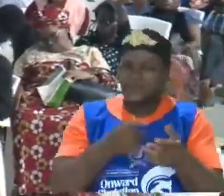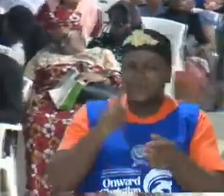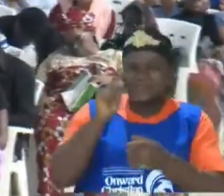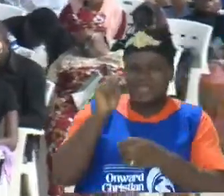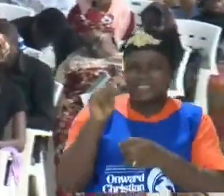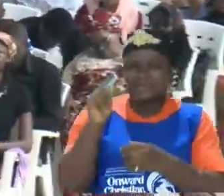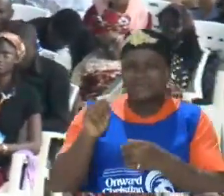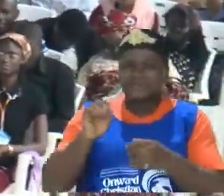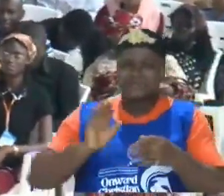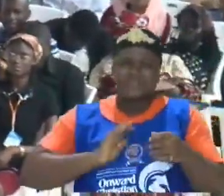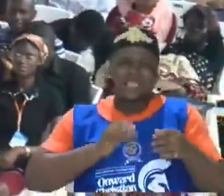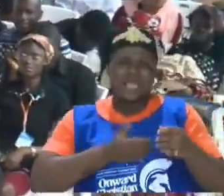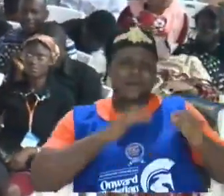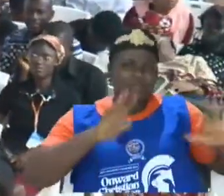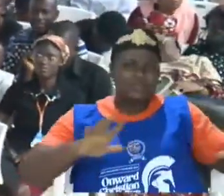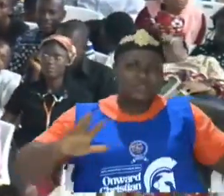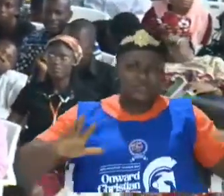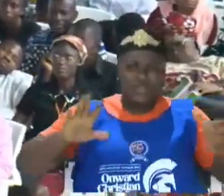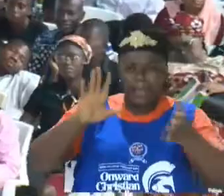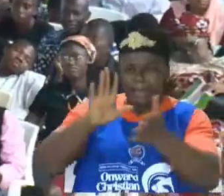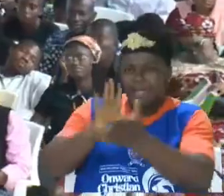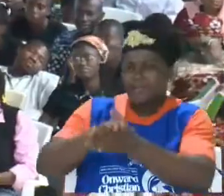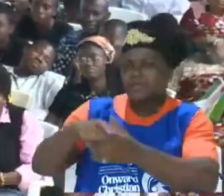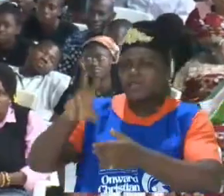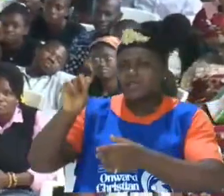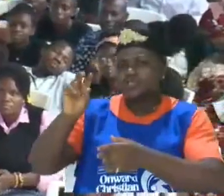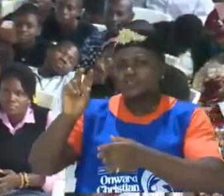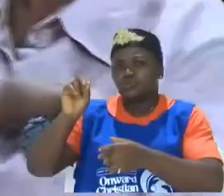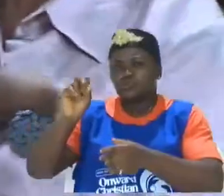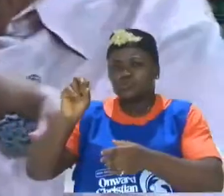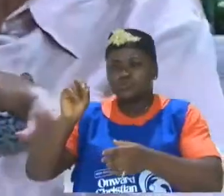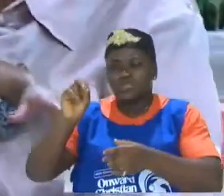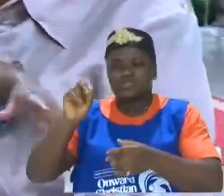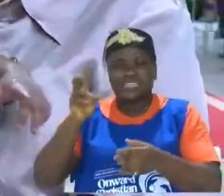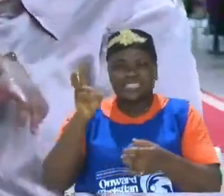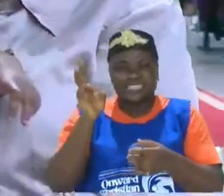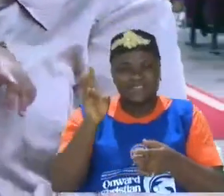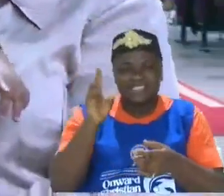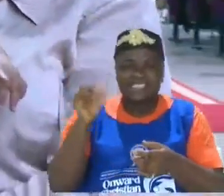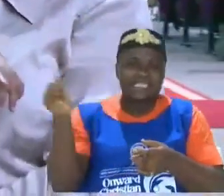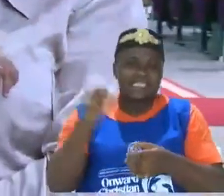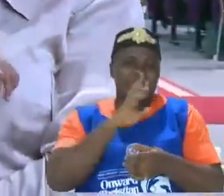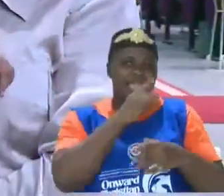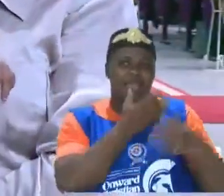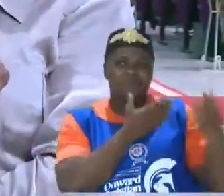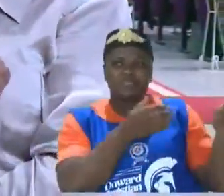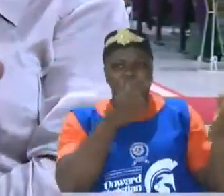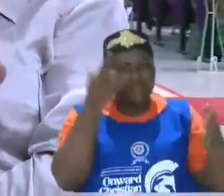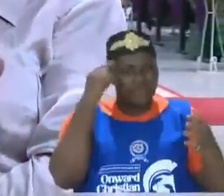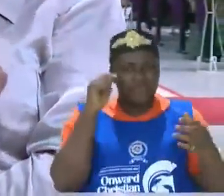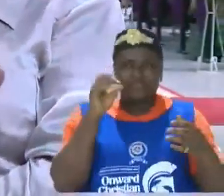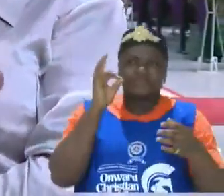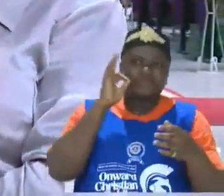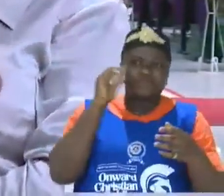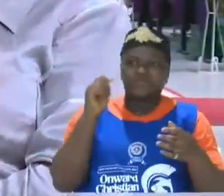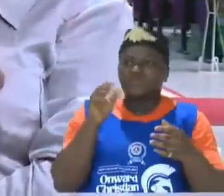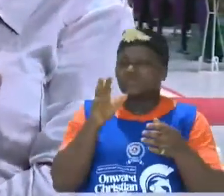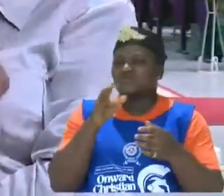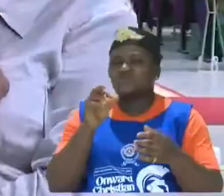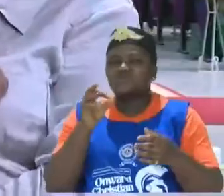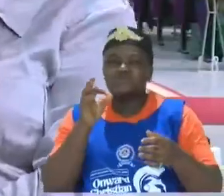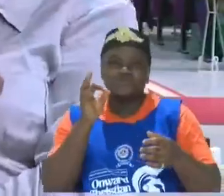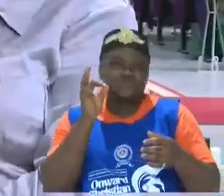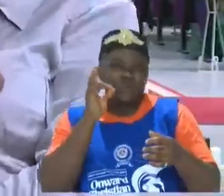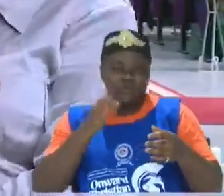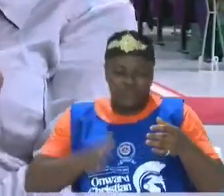our children got married in 2017 and they've been waiting for the fruit of the womb. And each one of us,